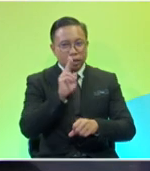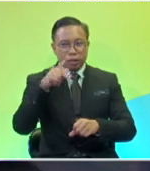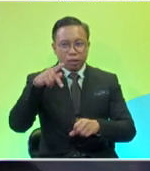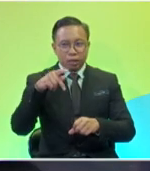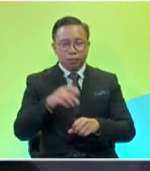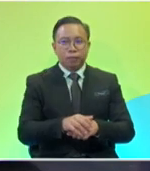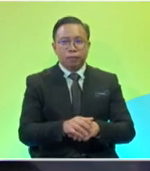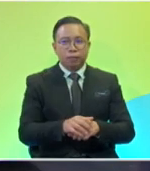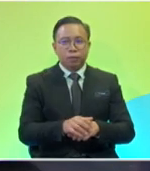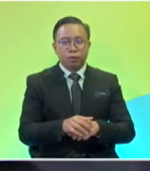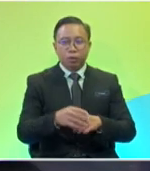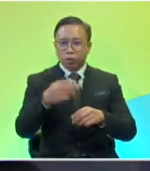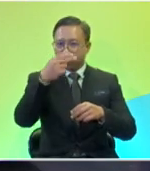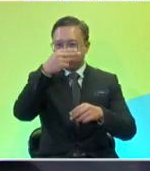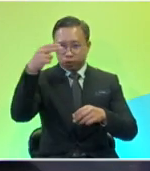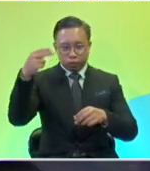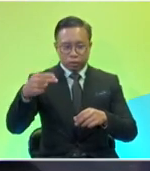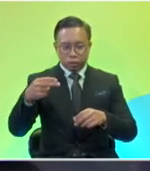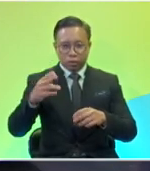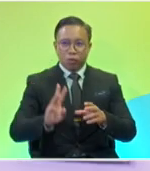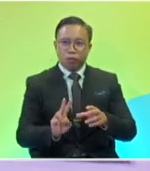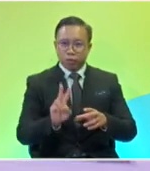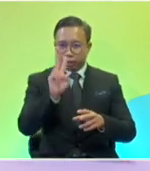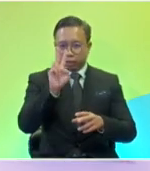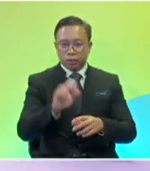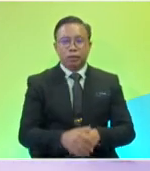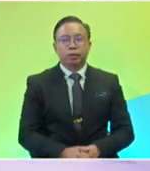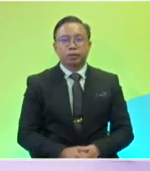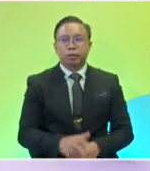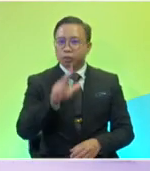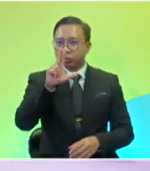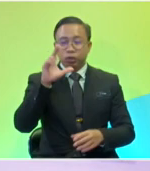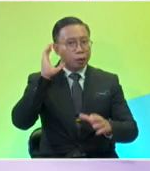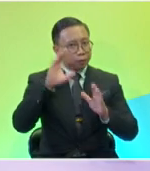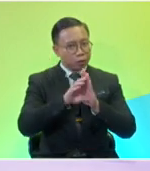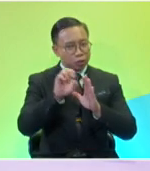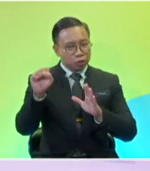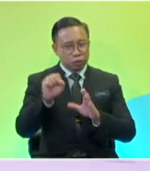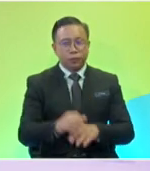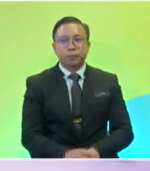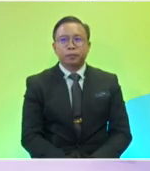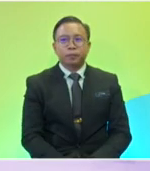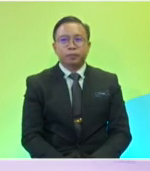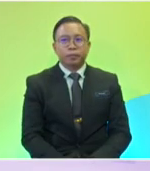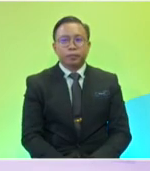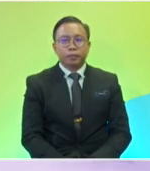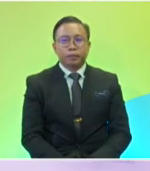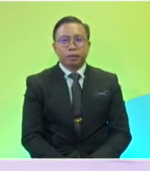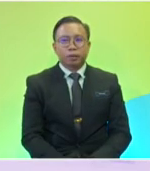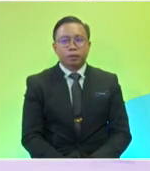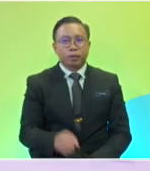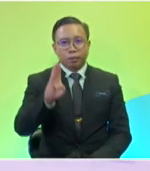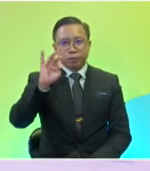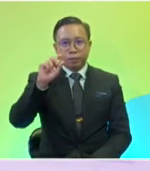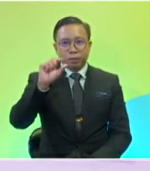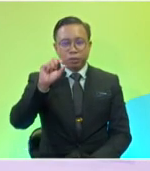either horizontal, horizontal or vertical. Or vertical. Yeah, three pictures. Then... it's considered as... winners. Bingo!